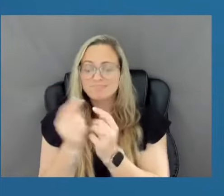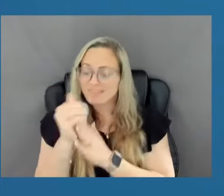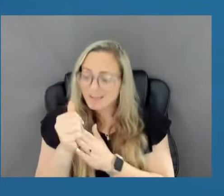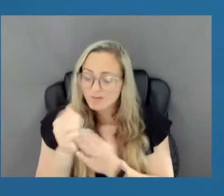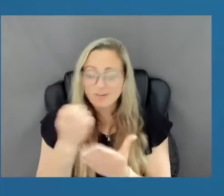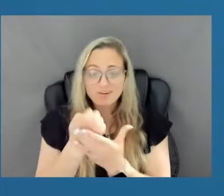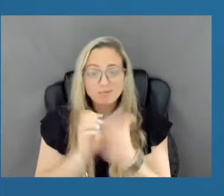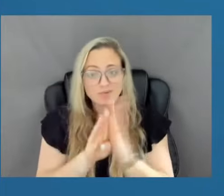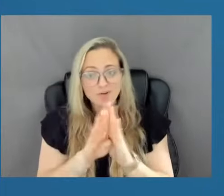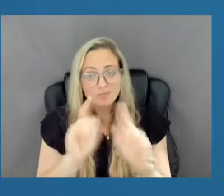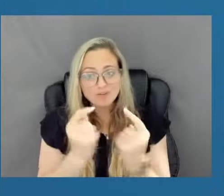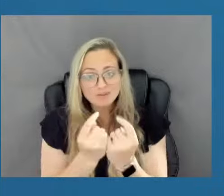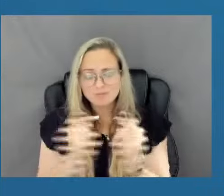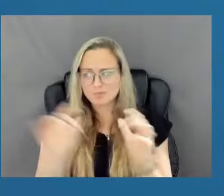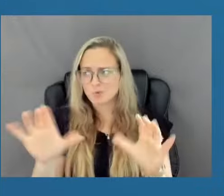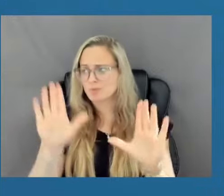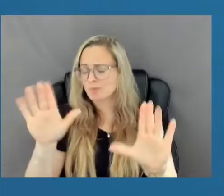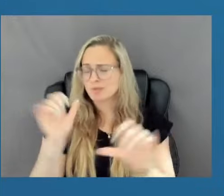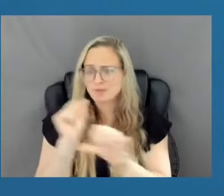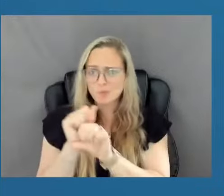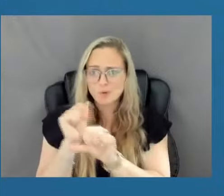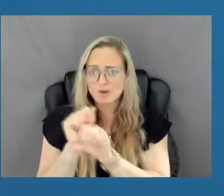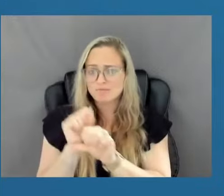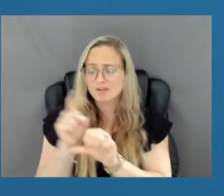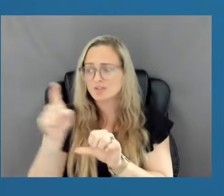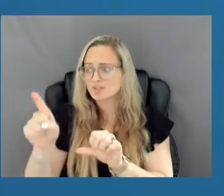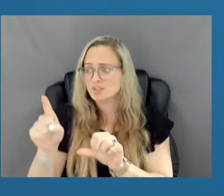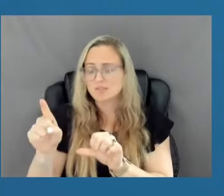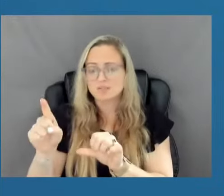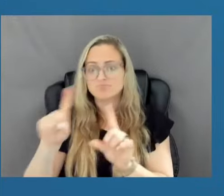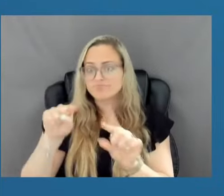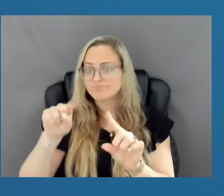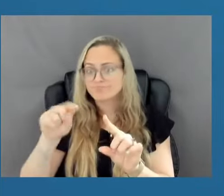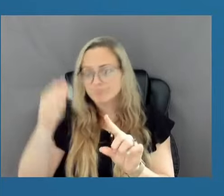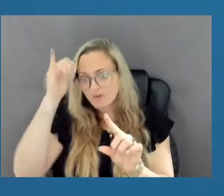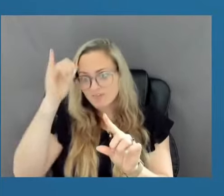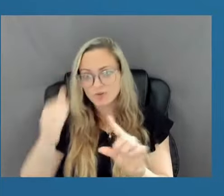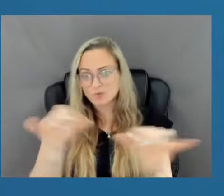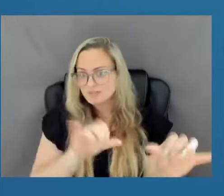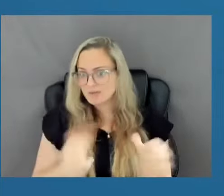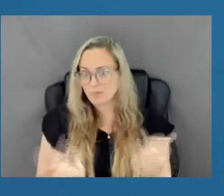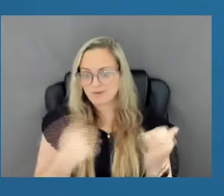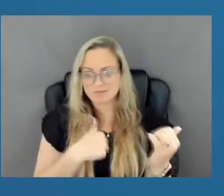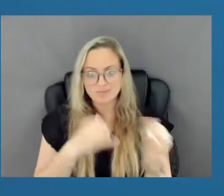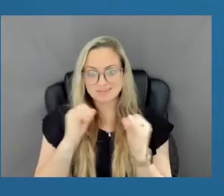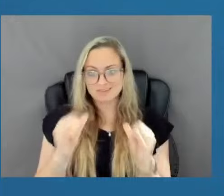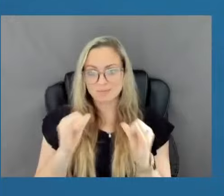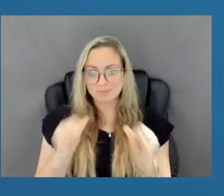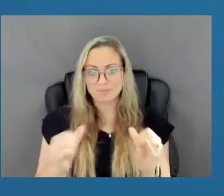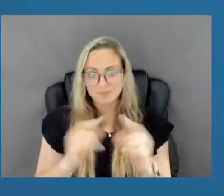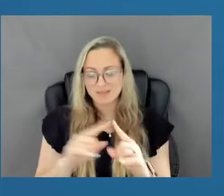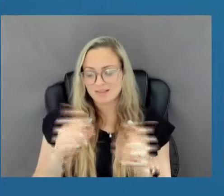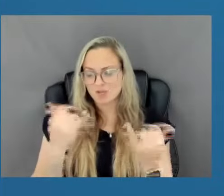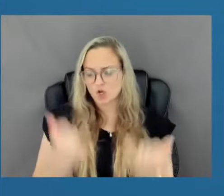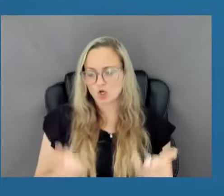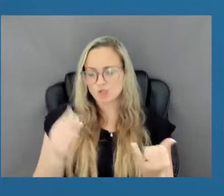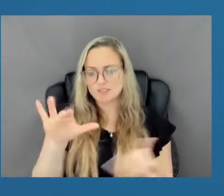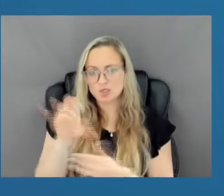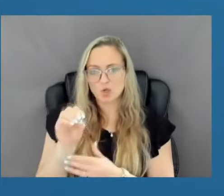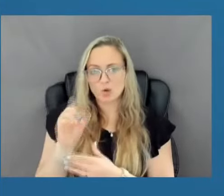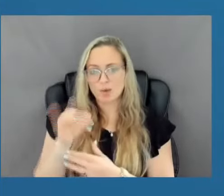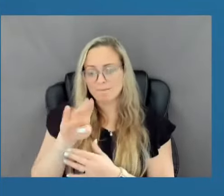development team who's doing an extraordinary job, and believe me, she has been to Buffalo almost as much as I have, and that is the President and CEO of Empire